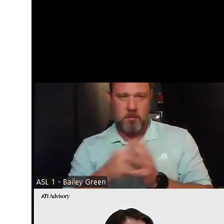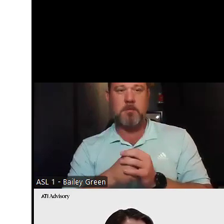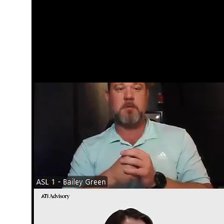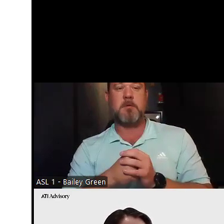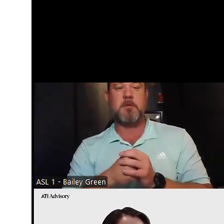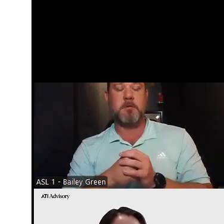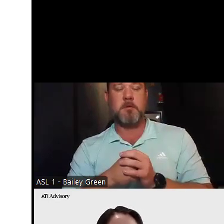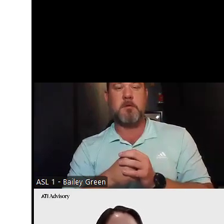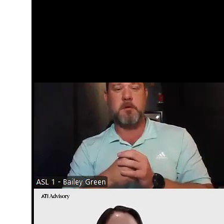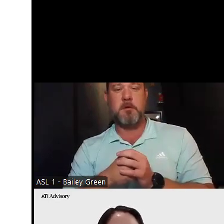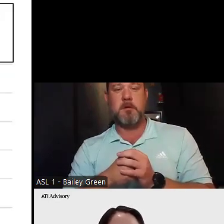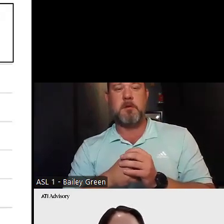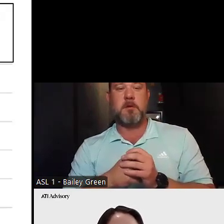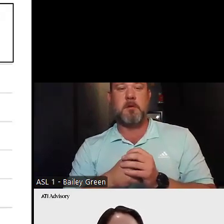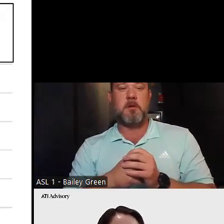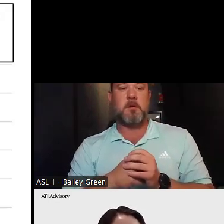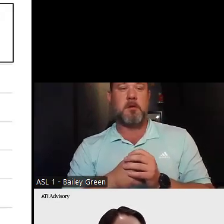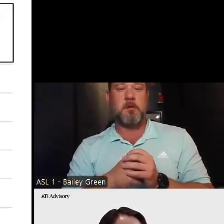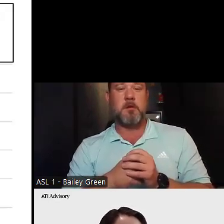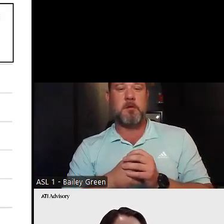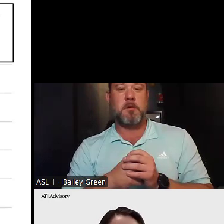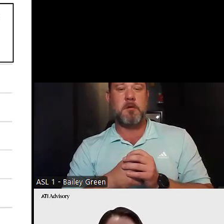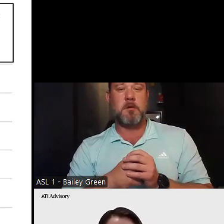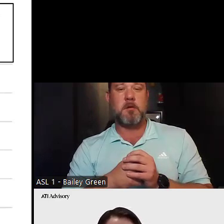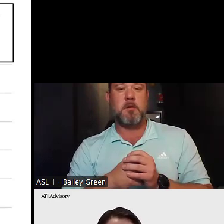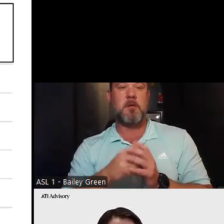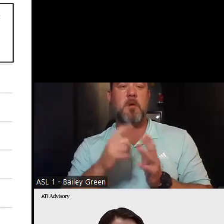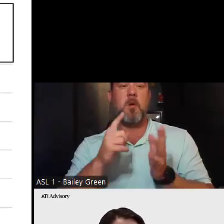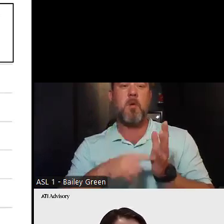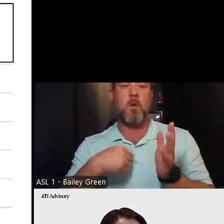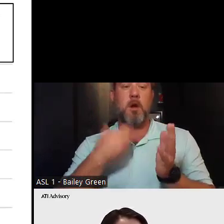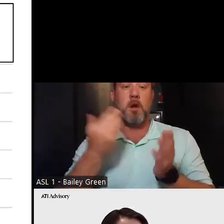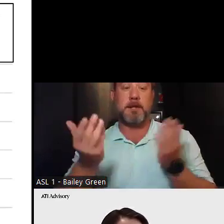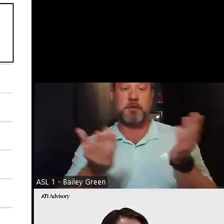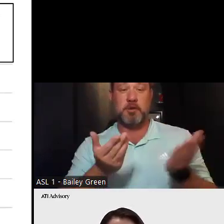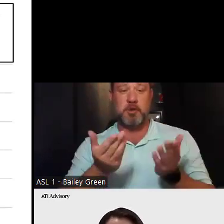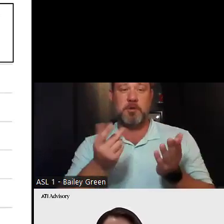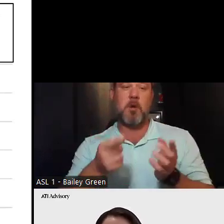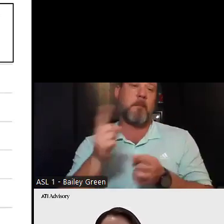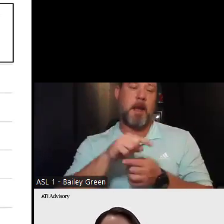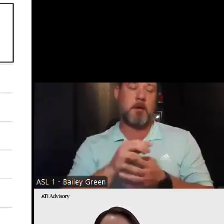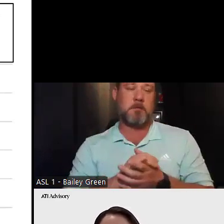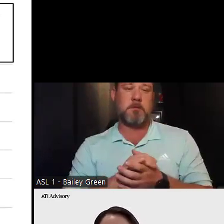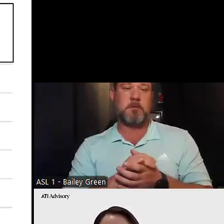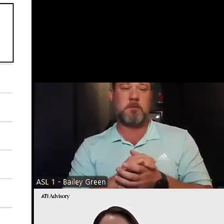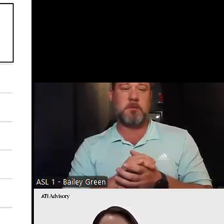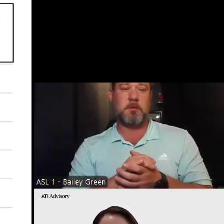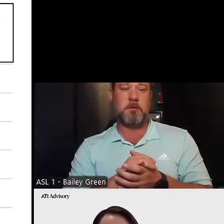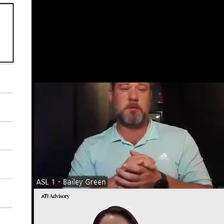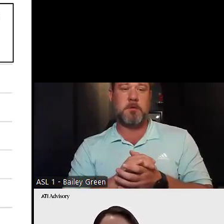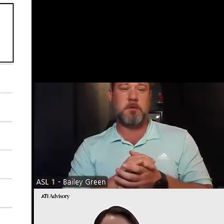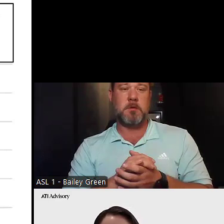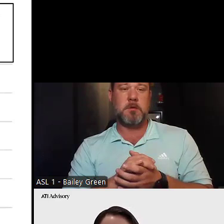sorry. Perfect. So what we are introducing here, if you want to go back one more slide,